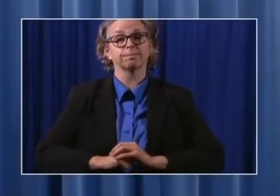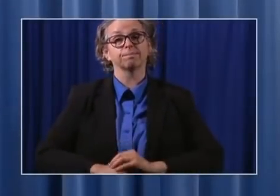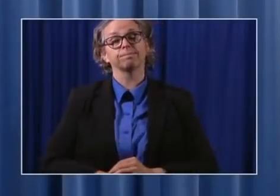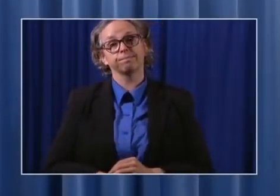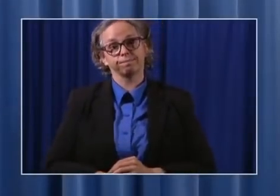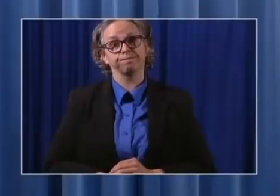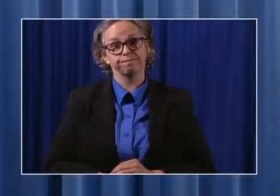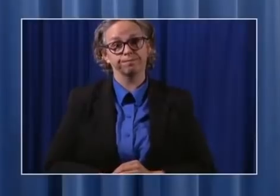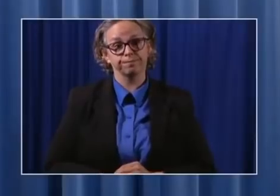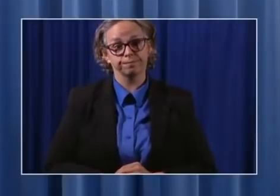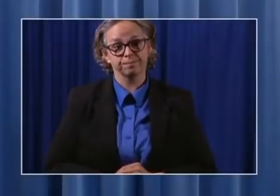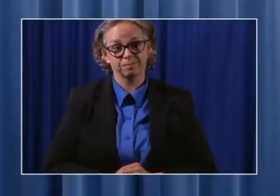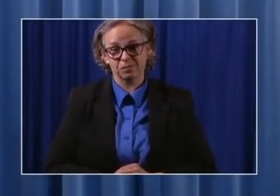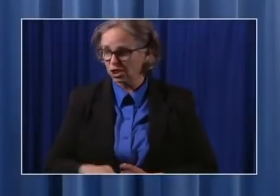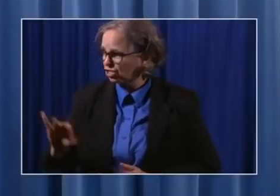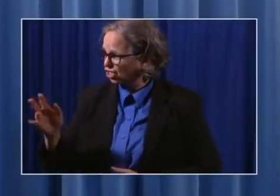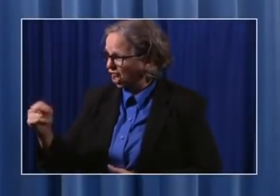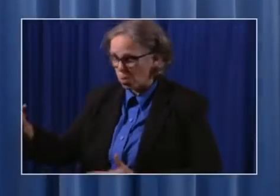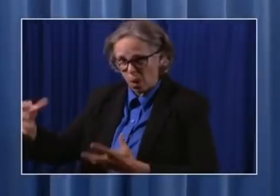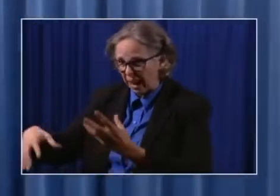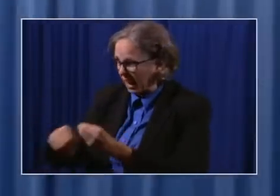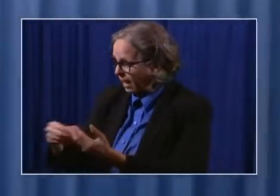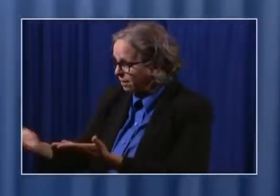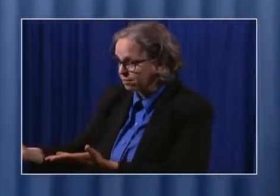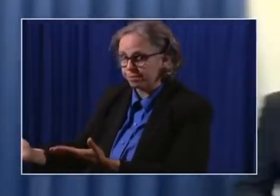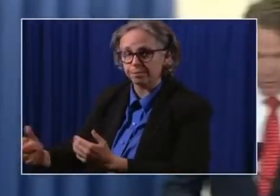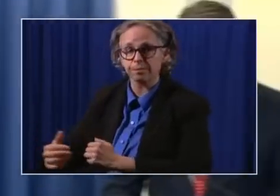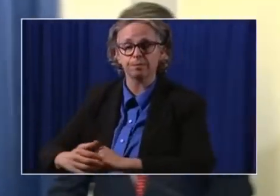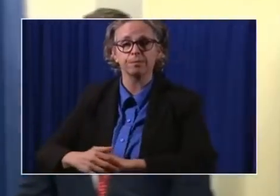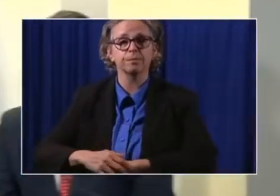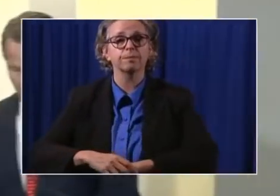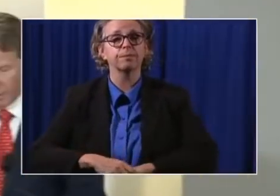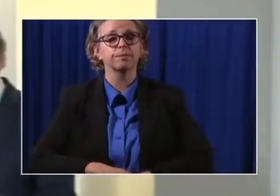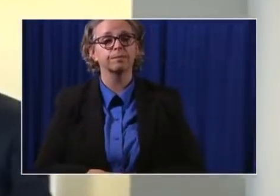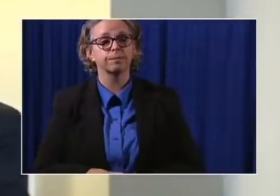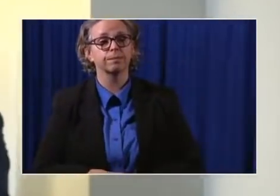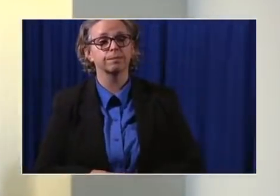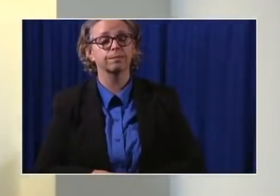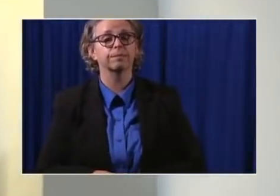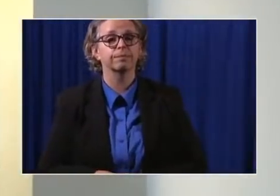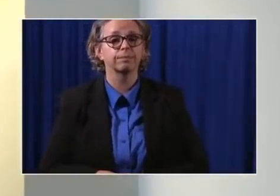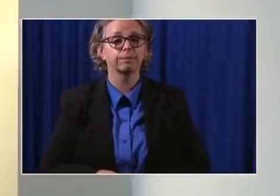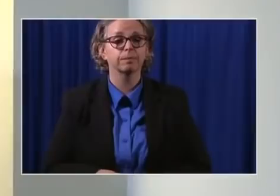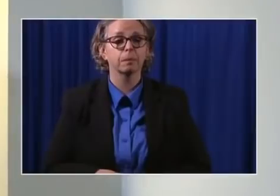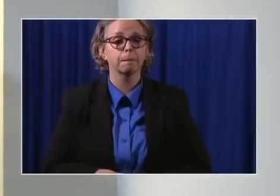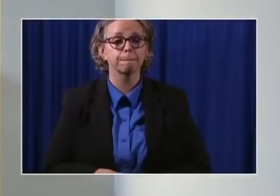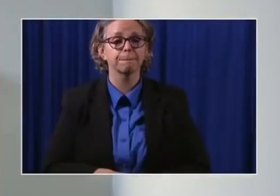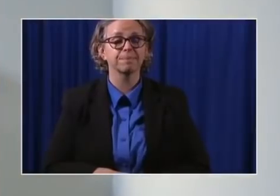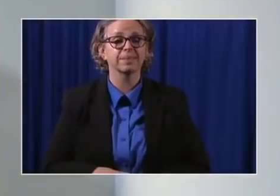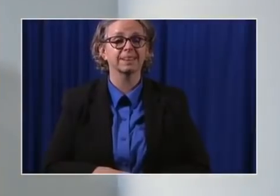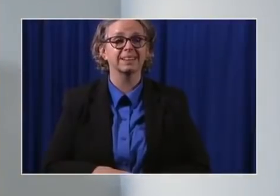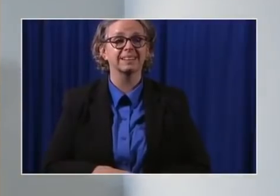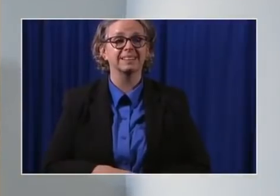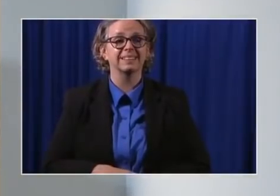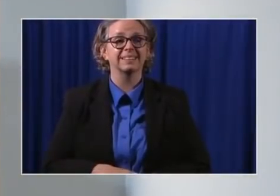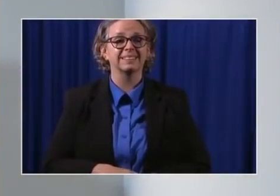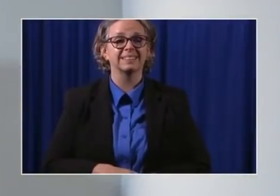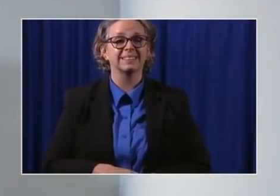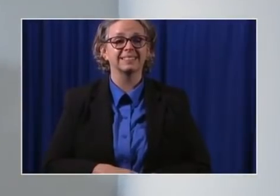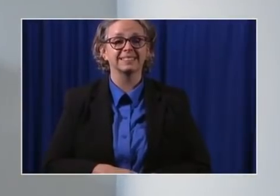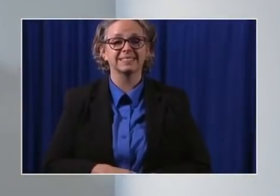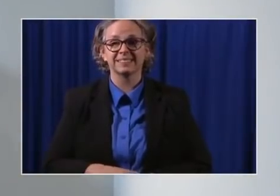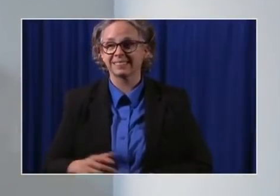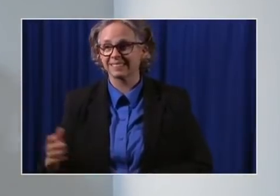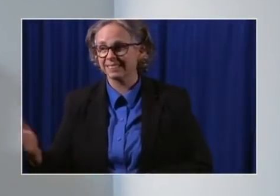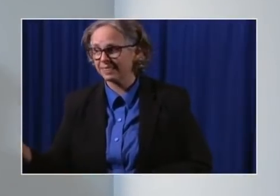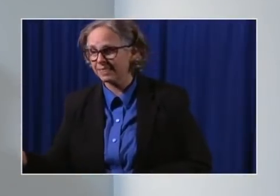I don't know, John, do you have something else you wanted to add with that? We'll get our data up here, Eric, if you want to put the